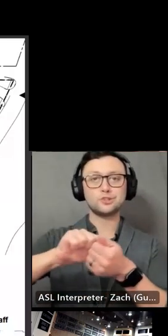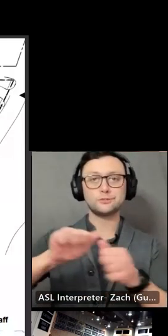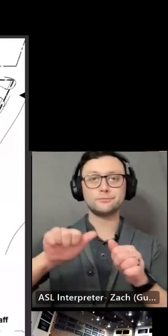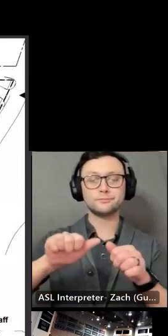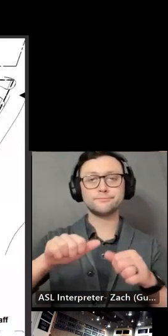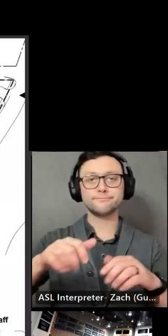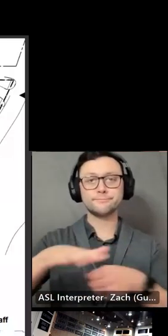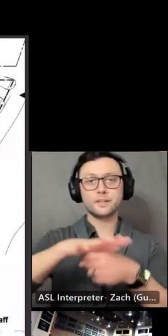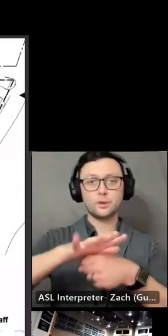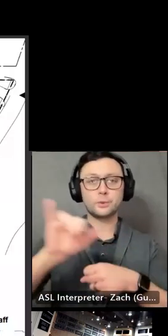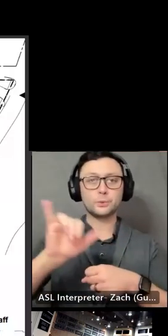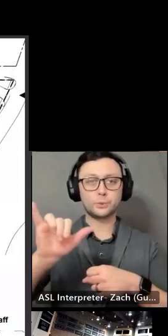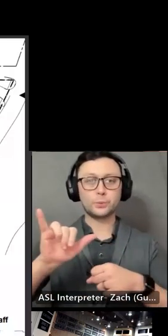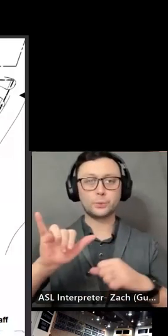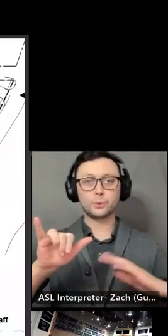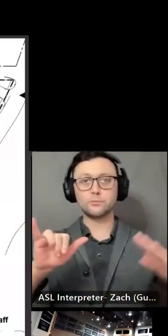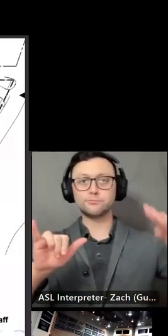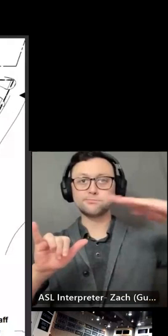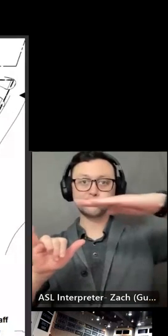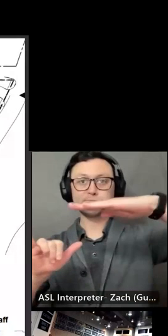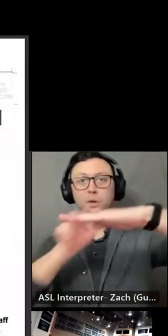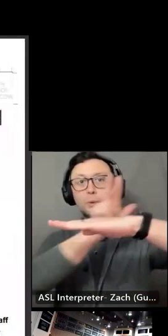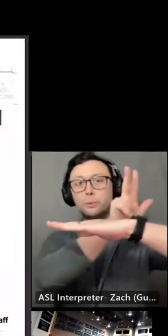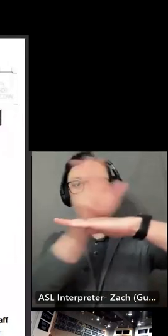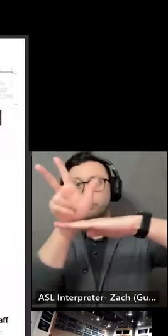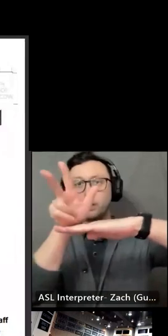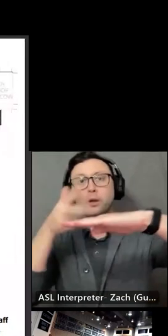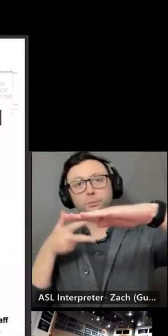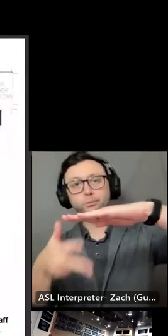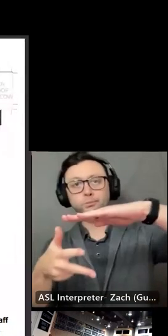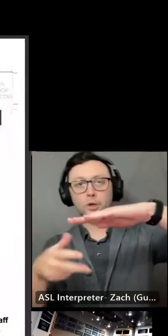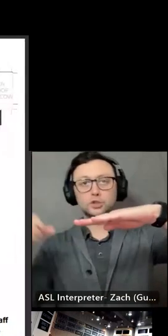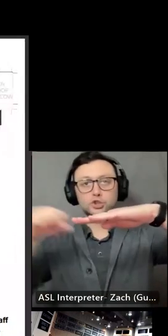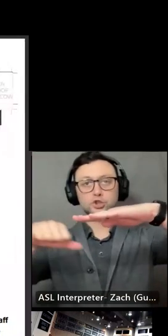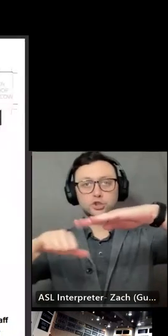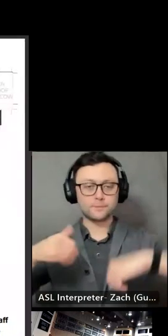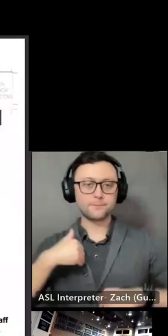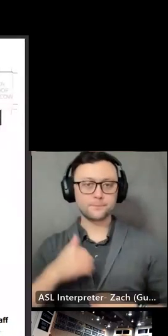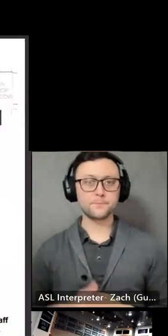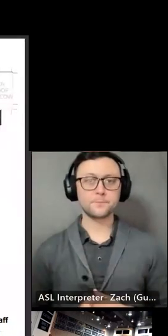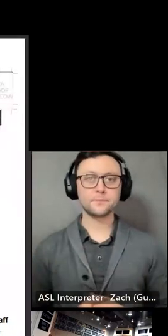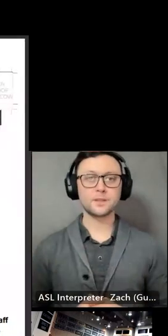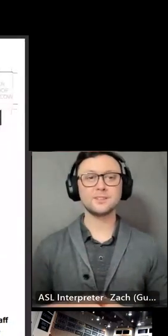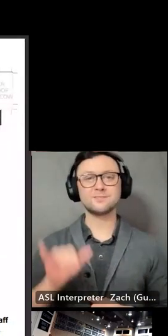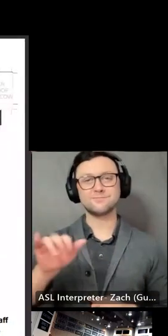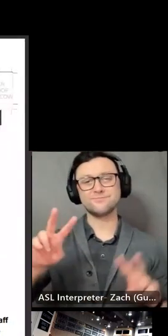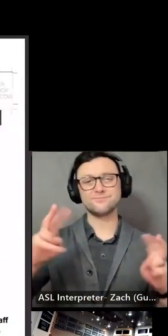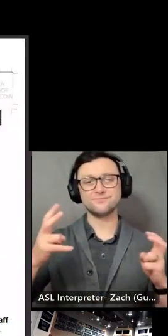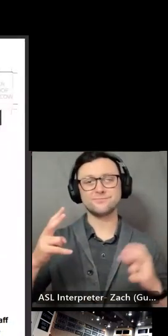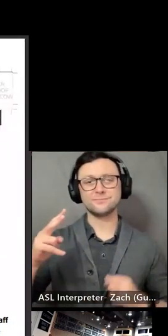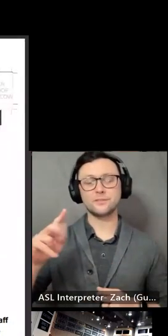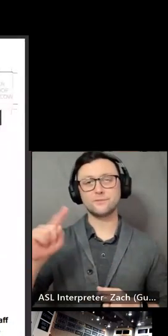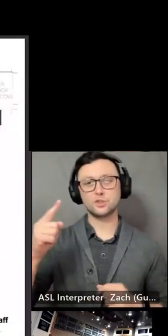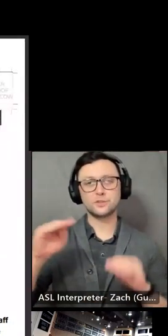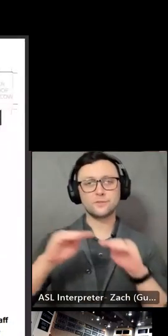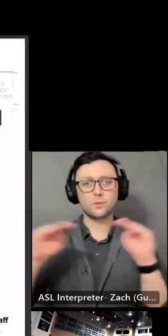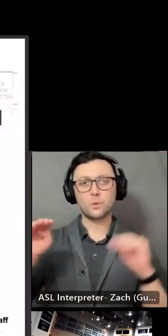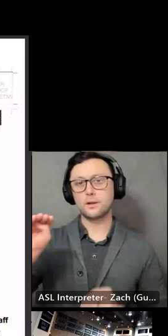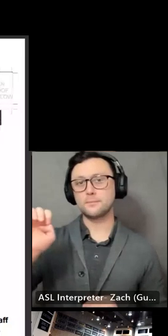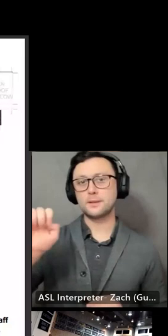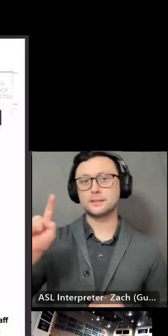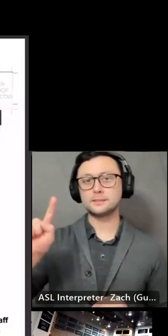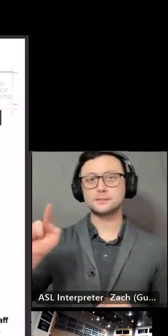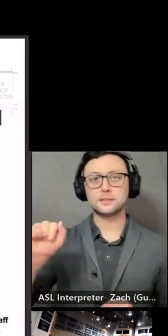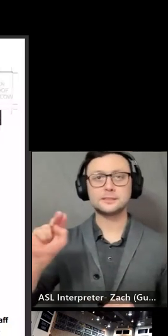circle through. I have been talking about two levels, but I do want to highlight the bus level.